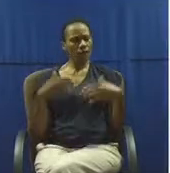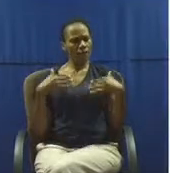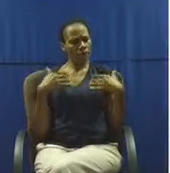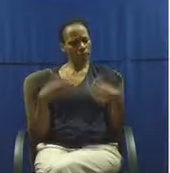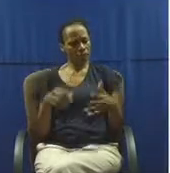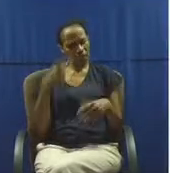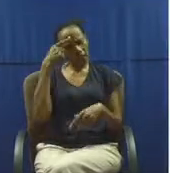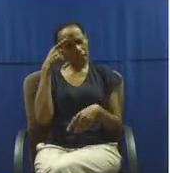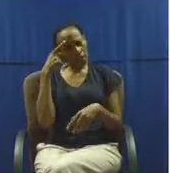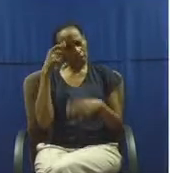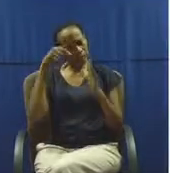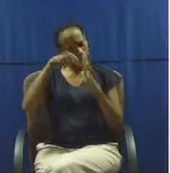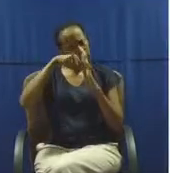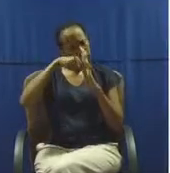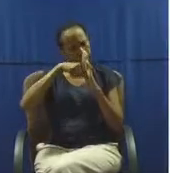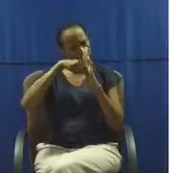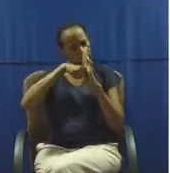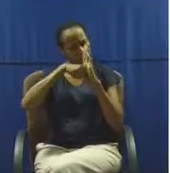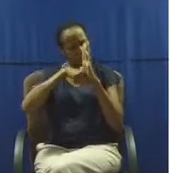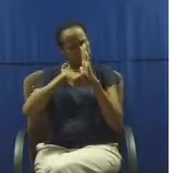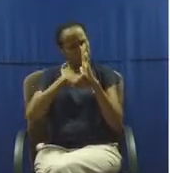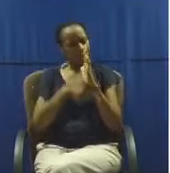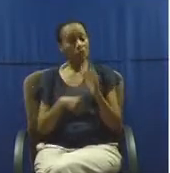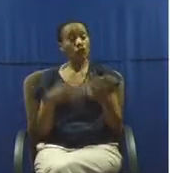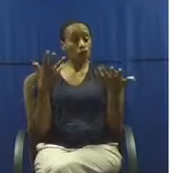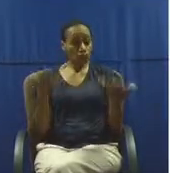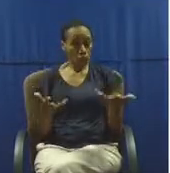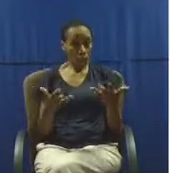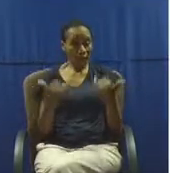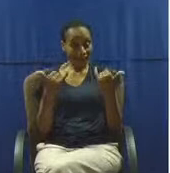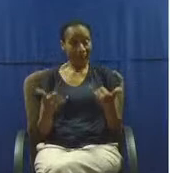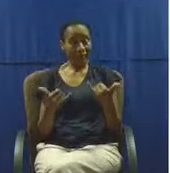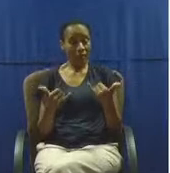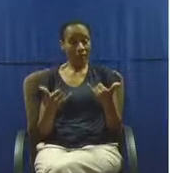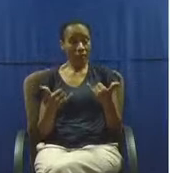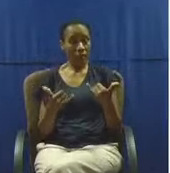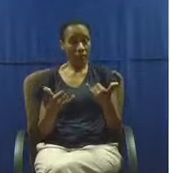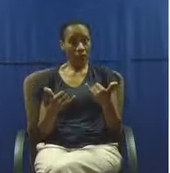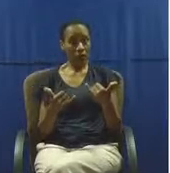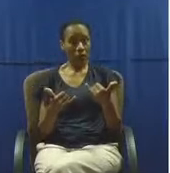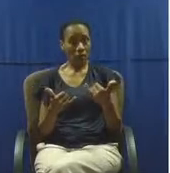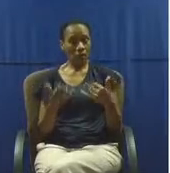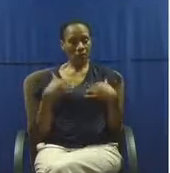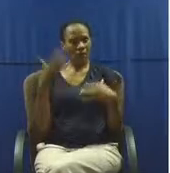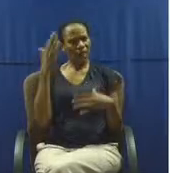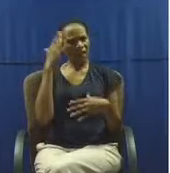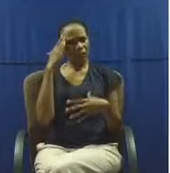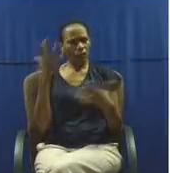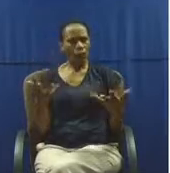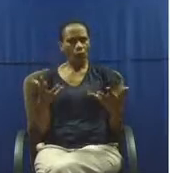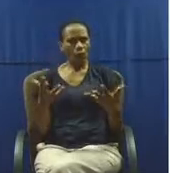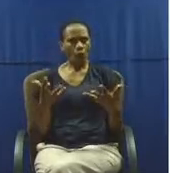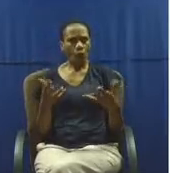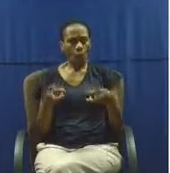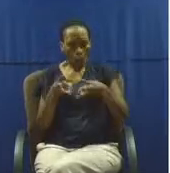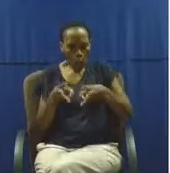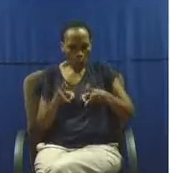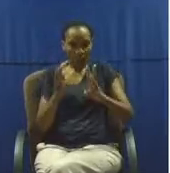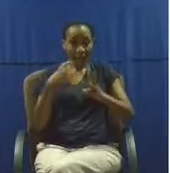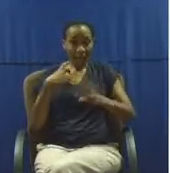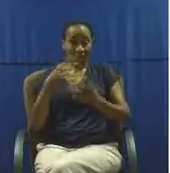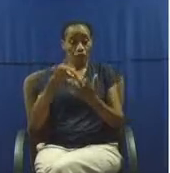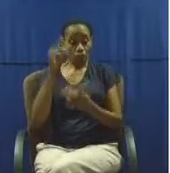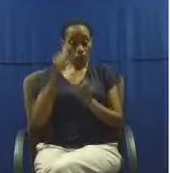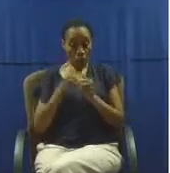considerations will continue to inform me on the approach that I take with